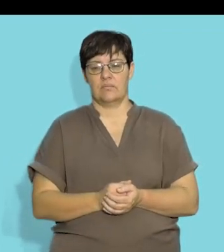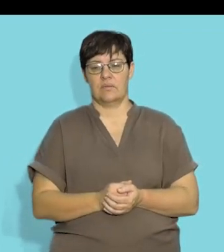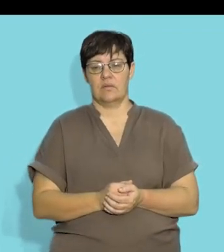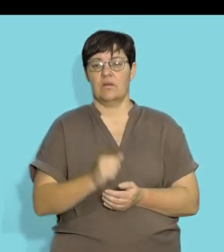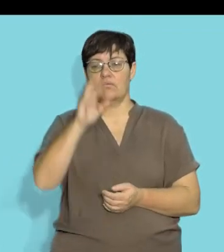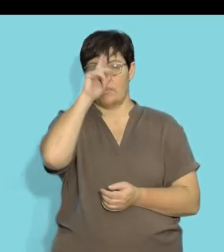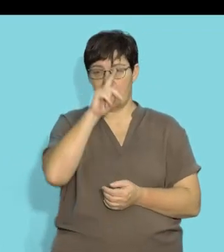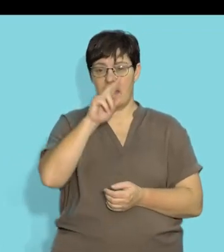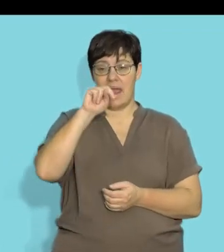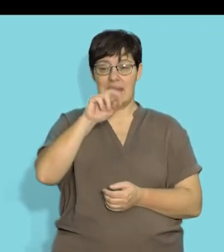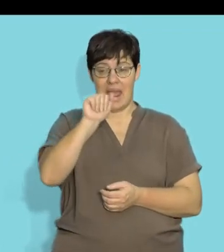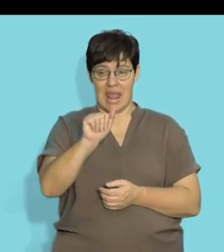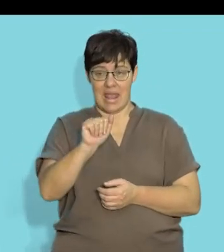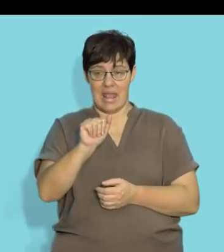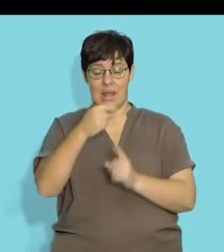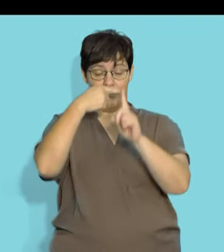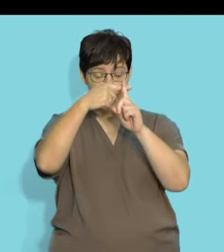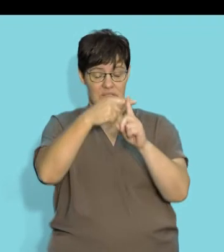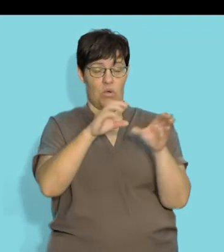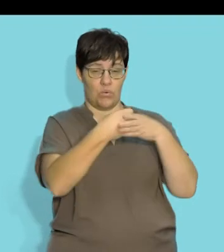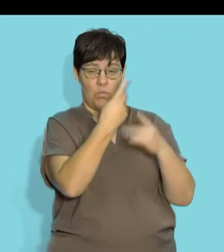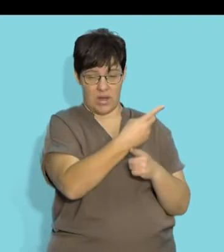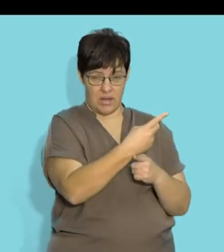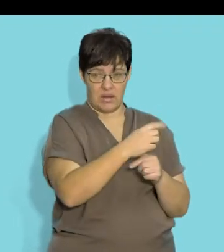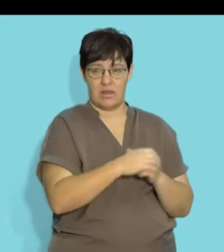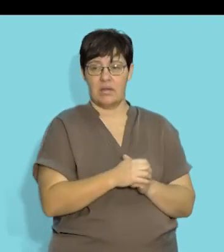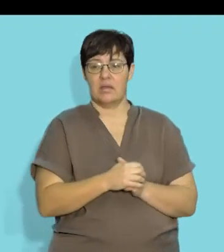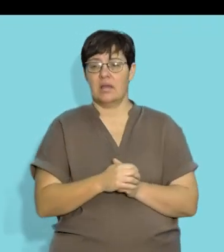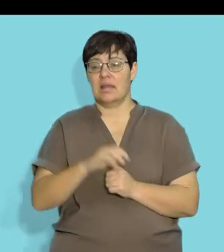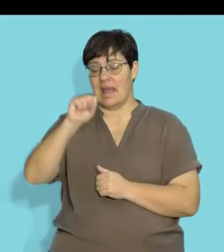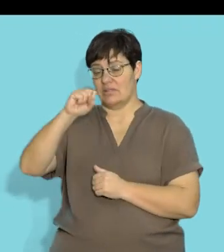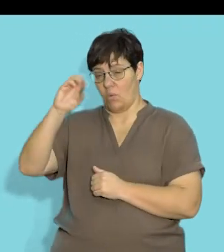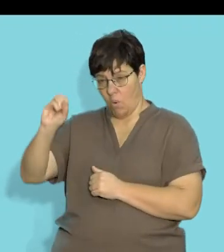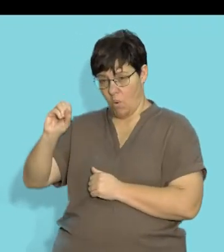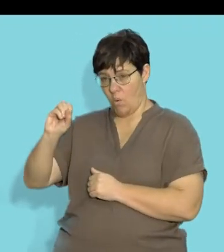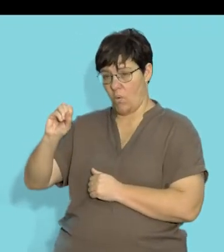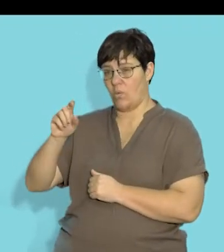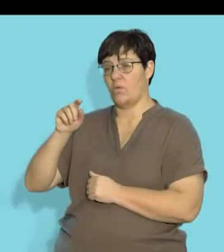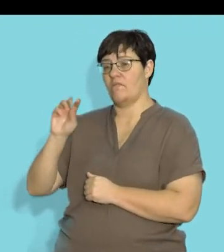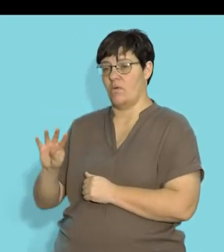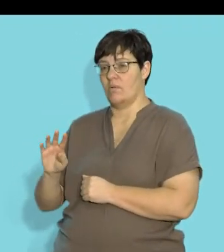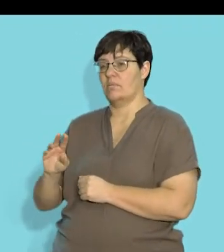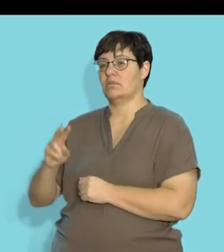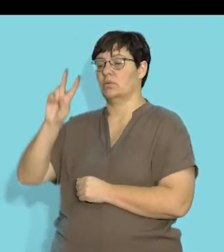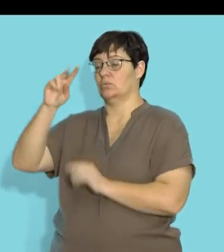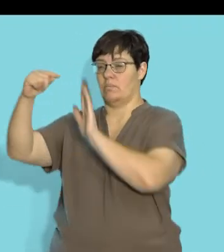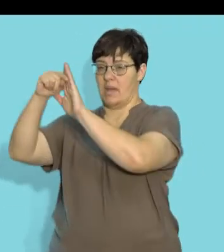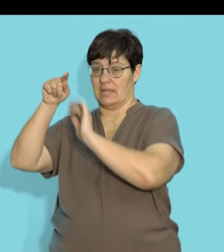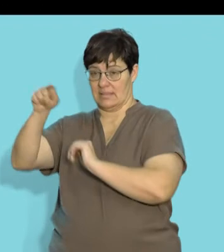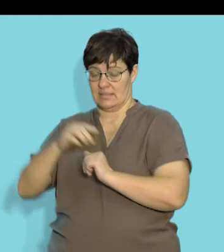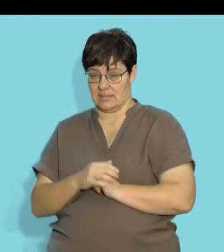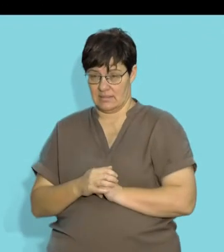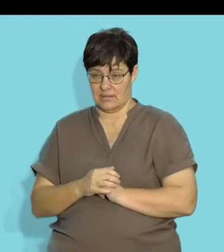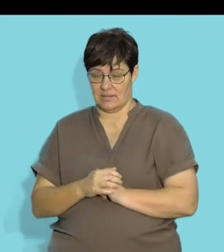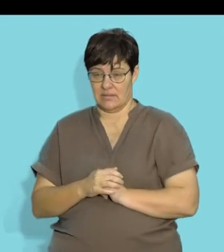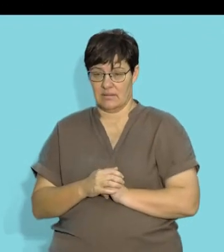is a group 1 metal, and then the sulfate ion is a polyatomic ion, SO4, 2 minus. And then